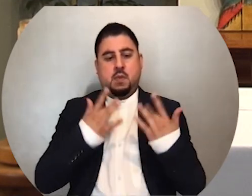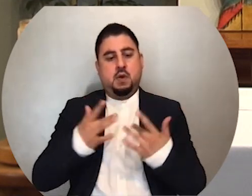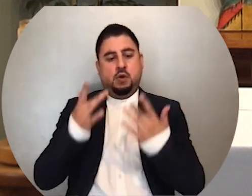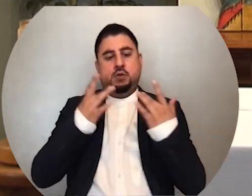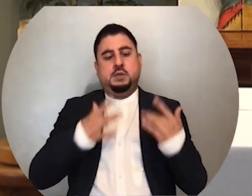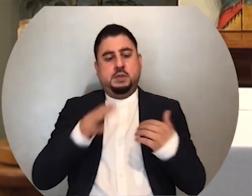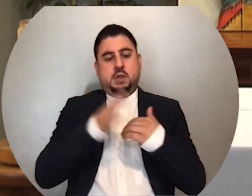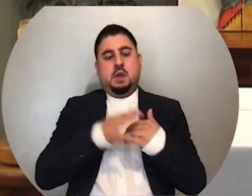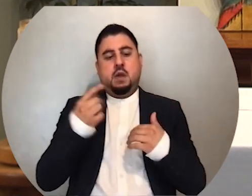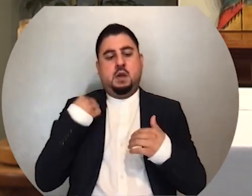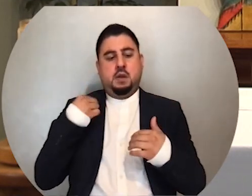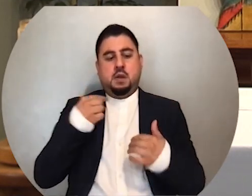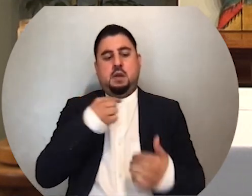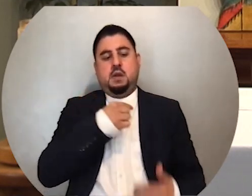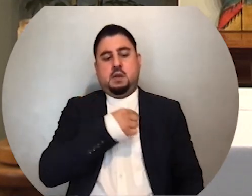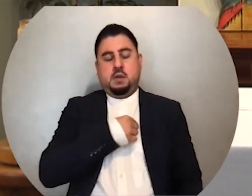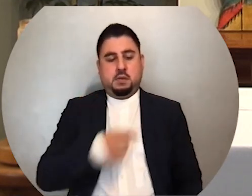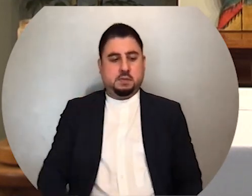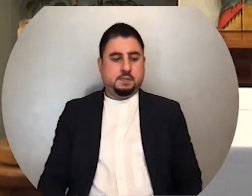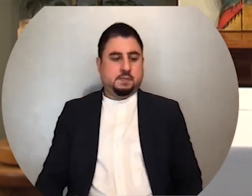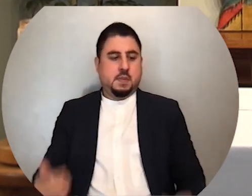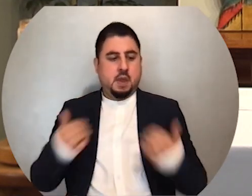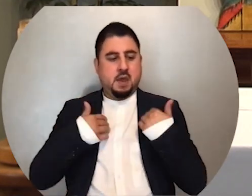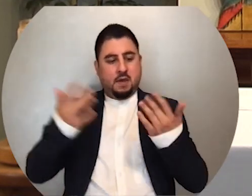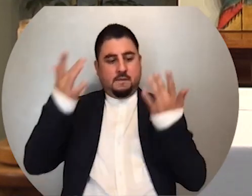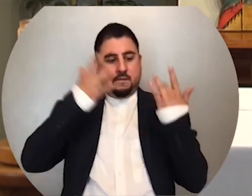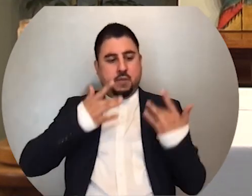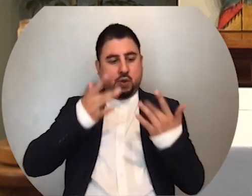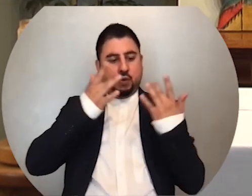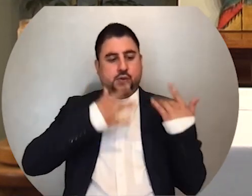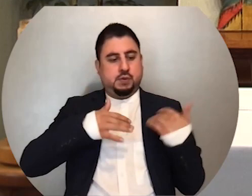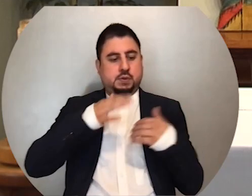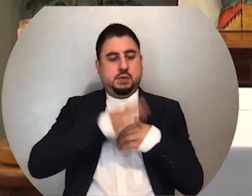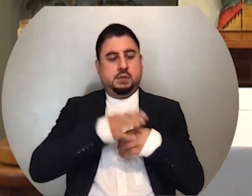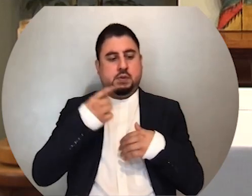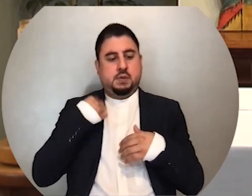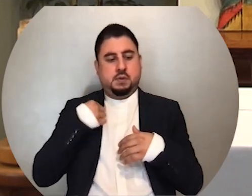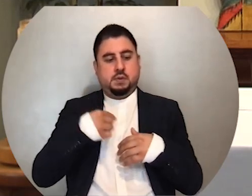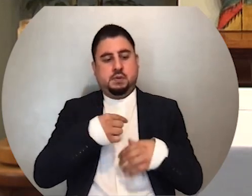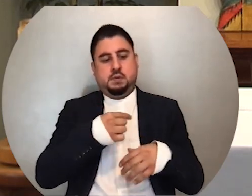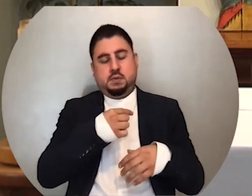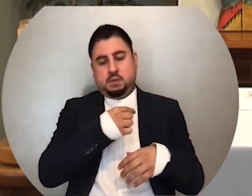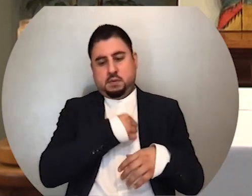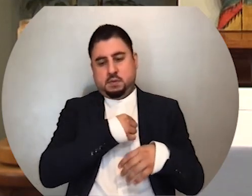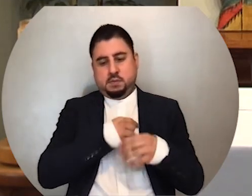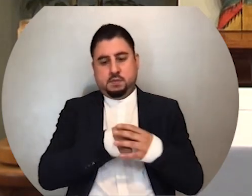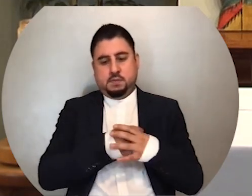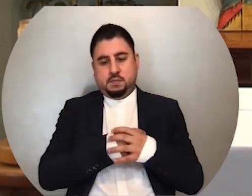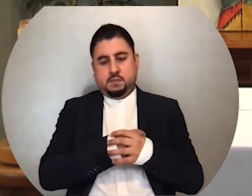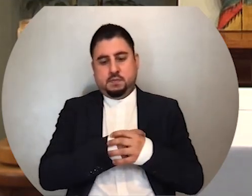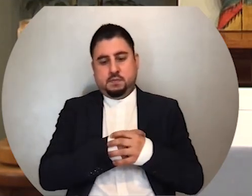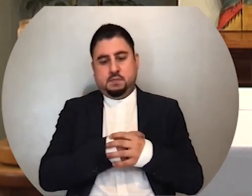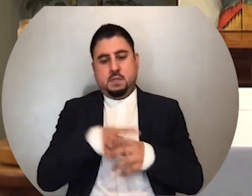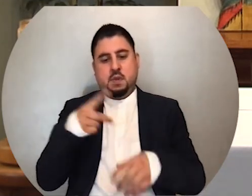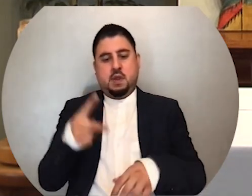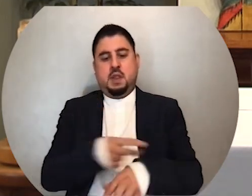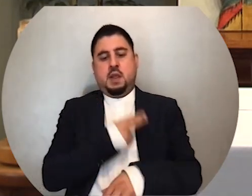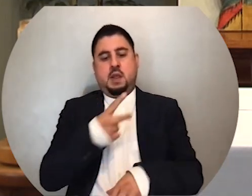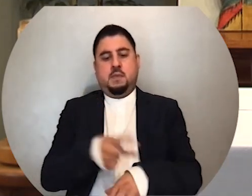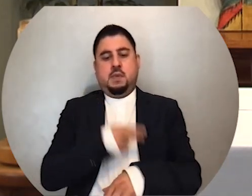Have mercy on us. Have mercy on